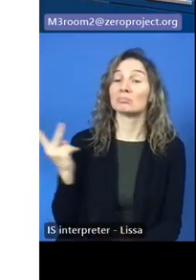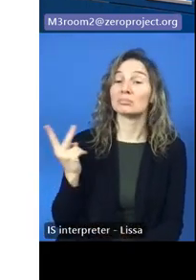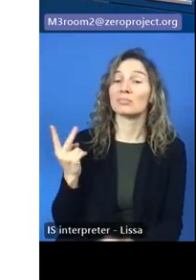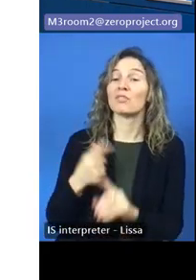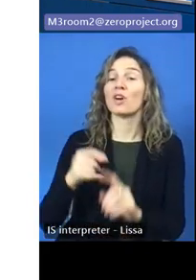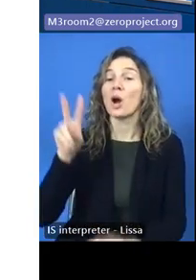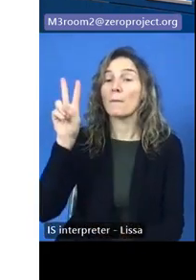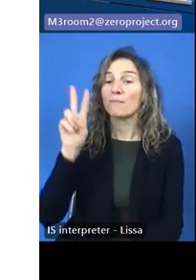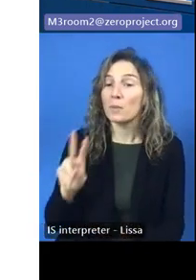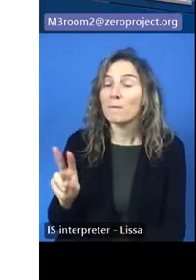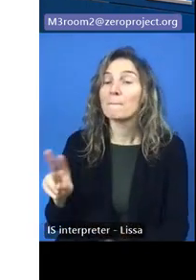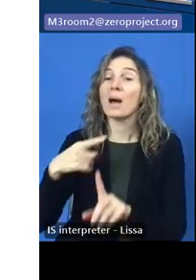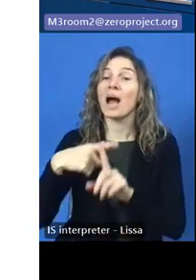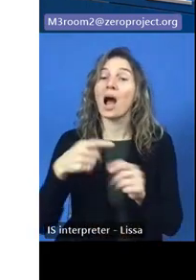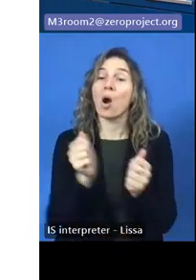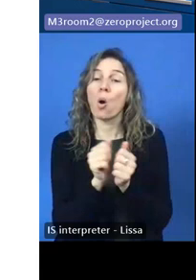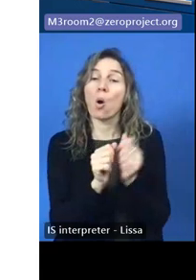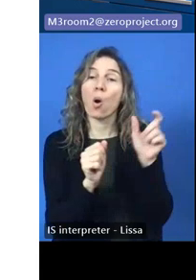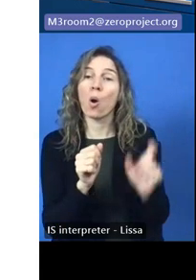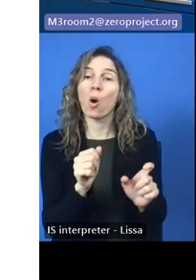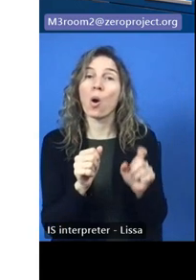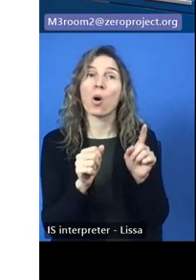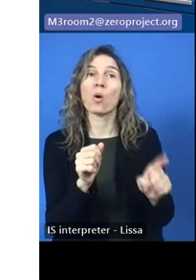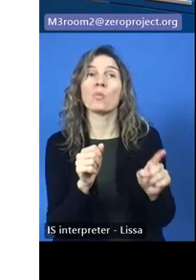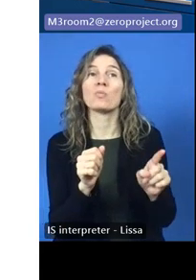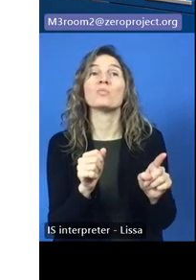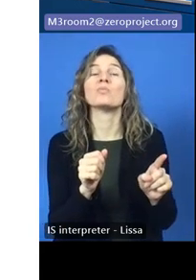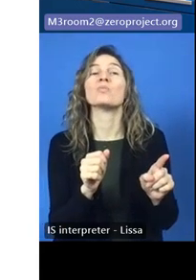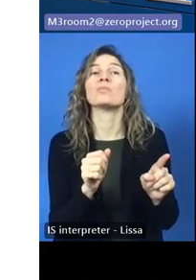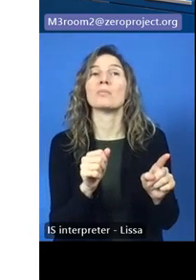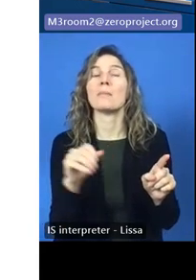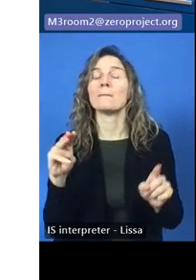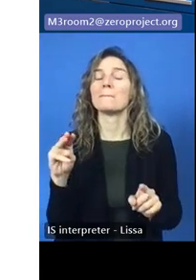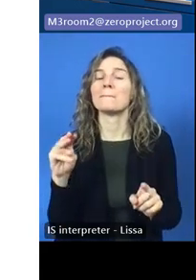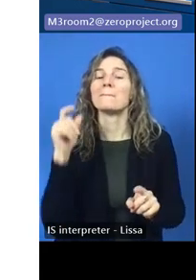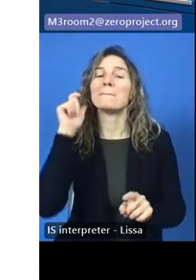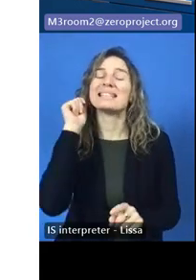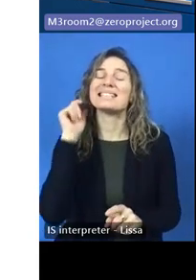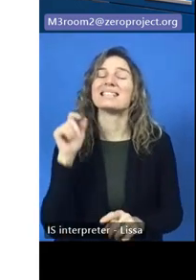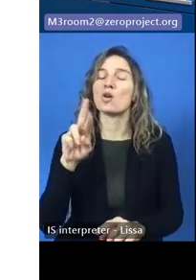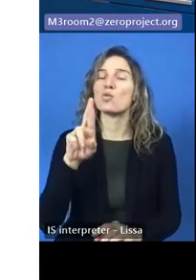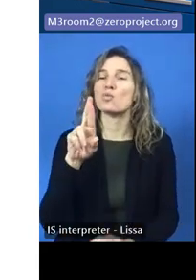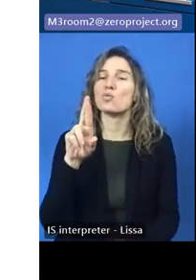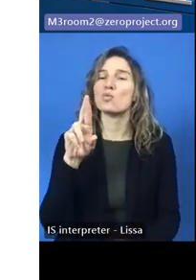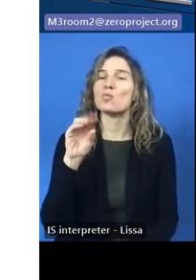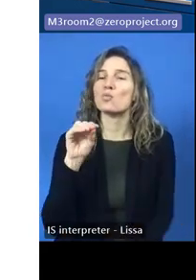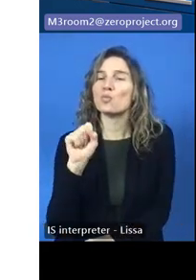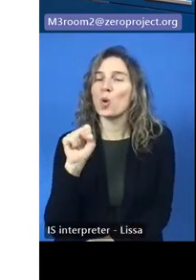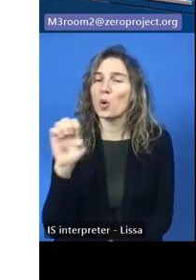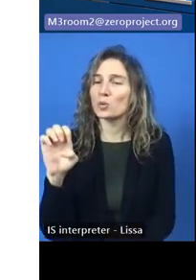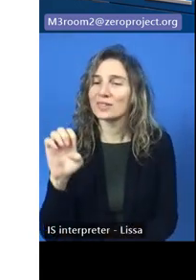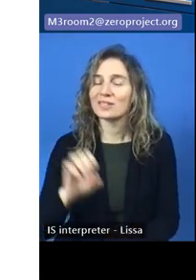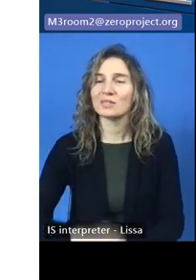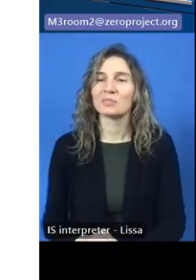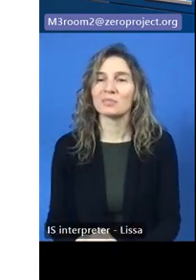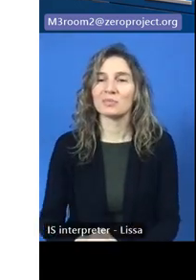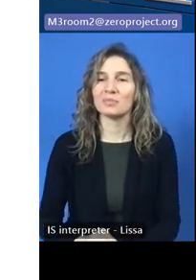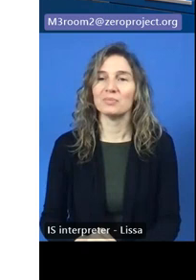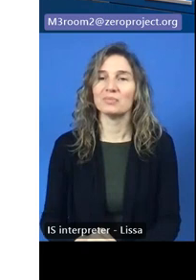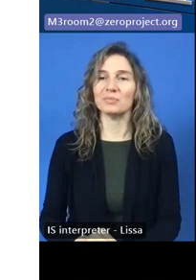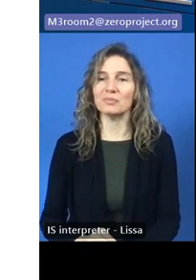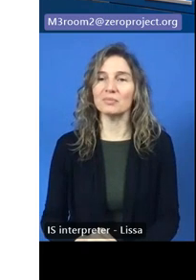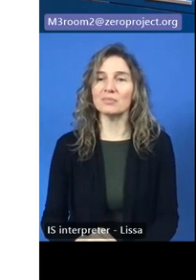and our colleague from Lilian Fons, Ms. Rose. And our presentation can be